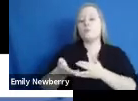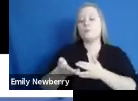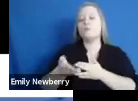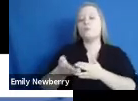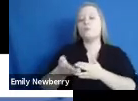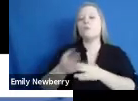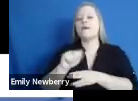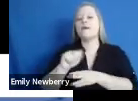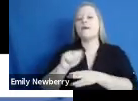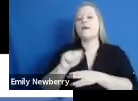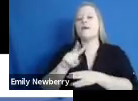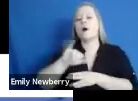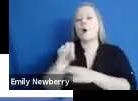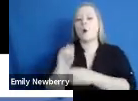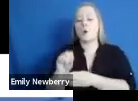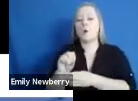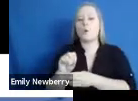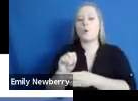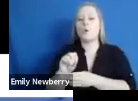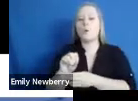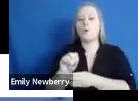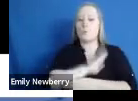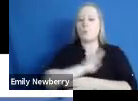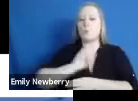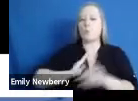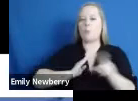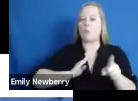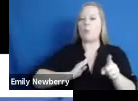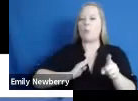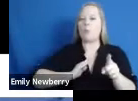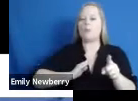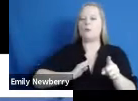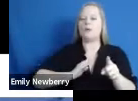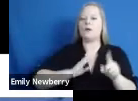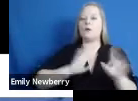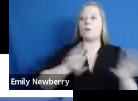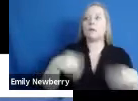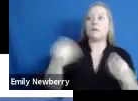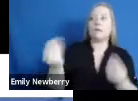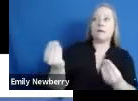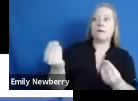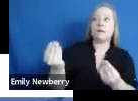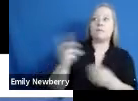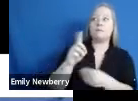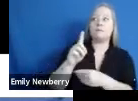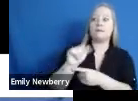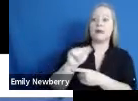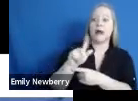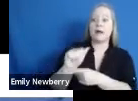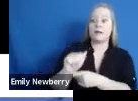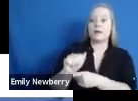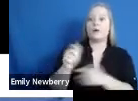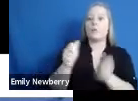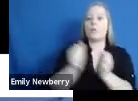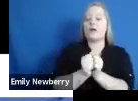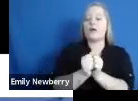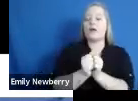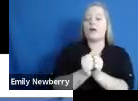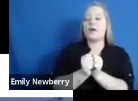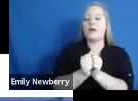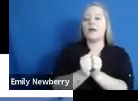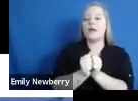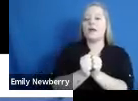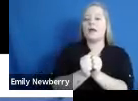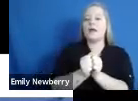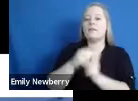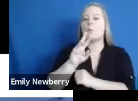also, and that's important to us so that we're able to give the data back to the Window Rock in the community, and then we're